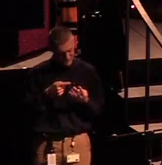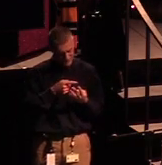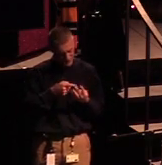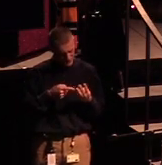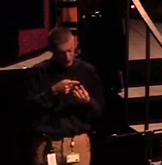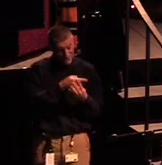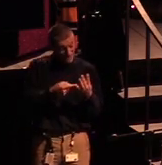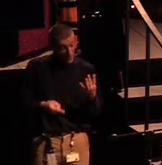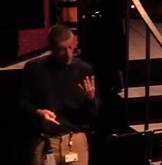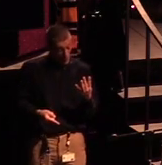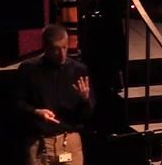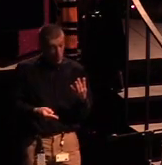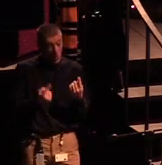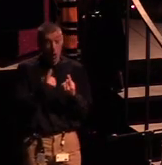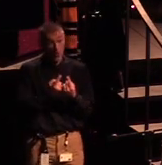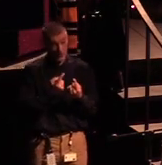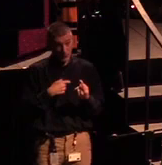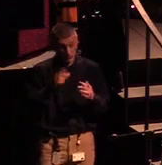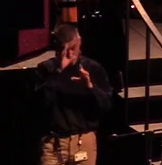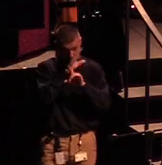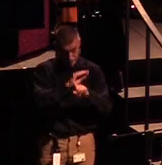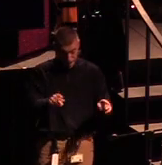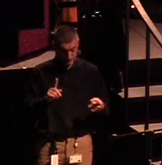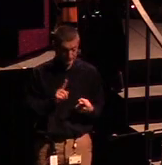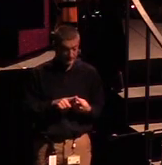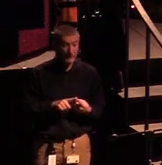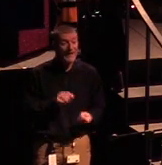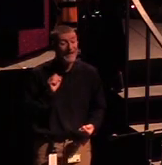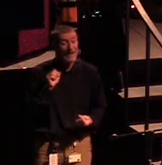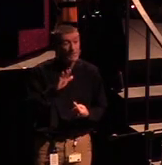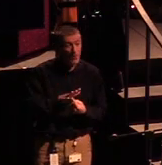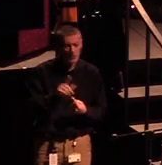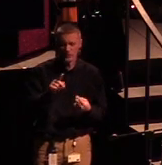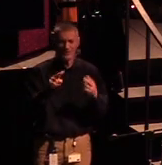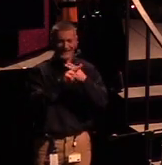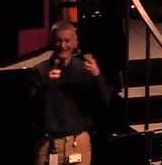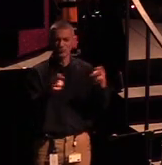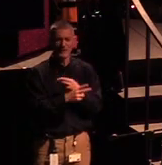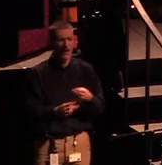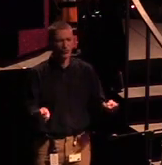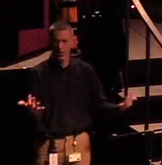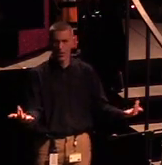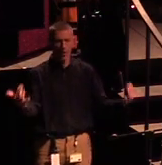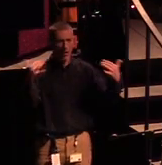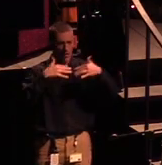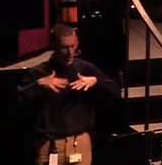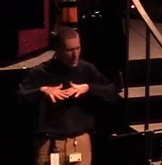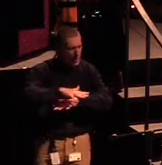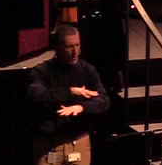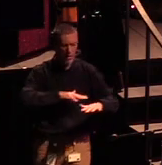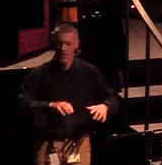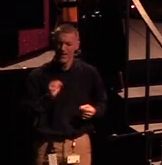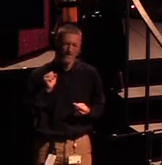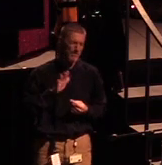eyes that I want to leave you with in my instruction first is is the importance of internationalism and international and that is